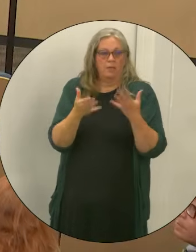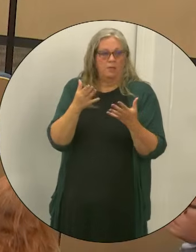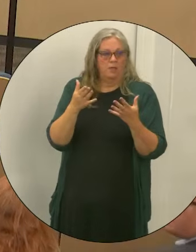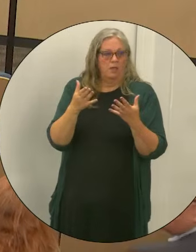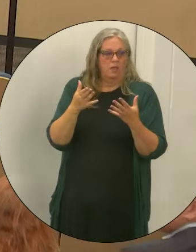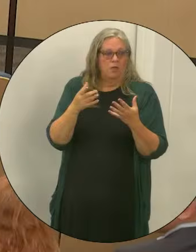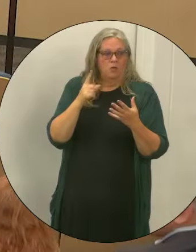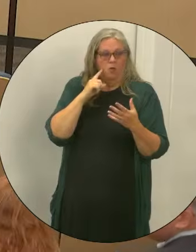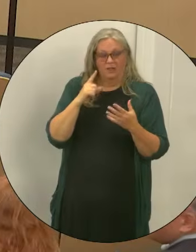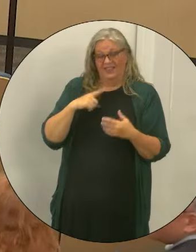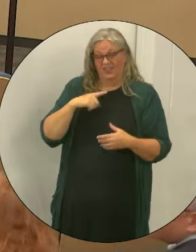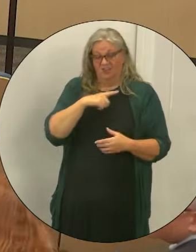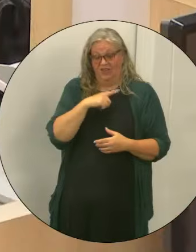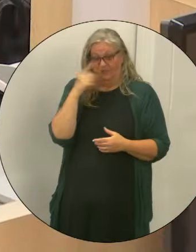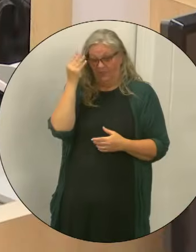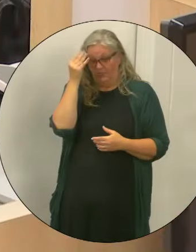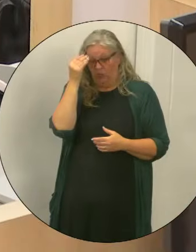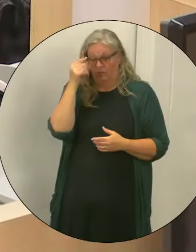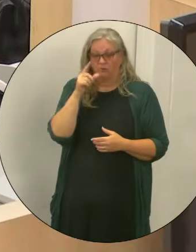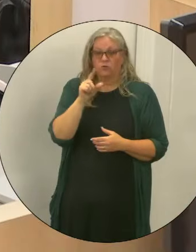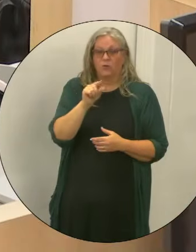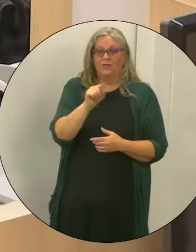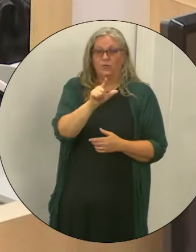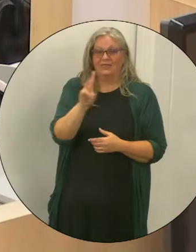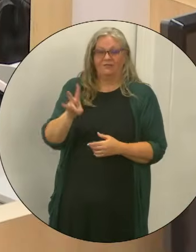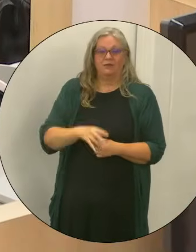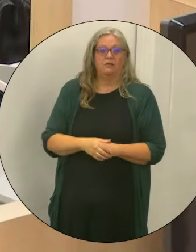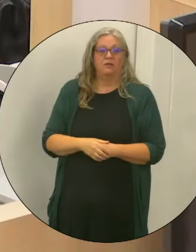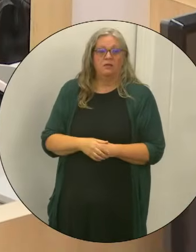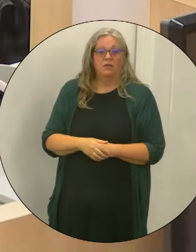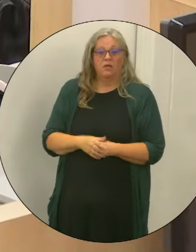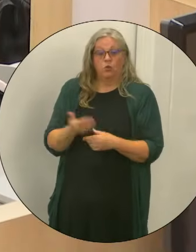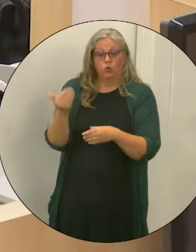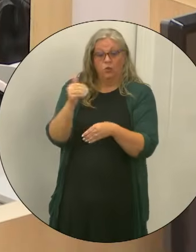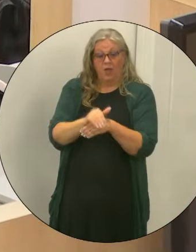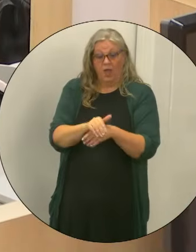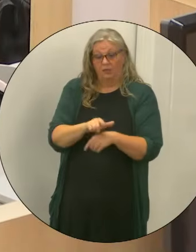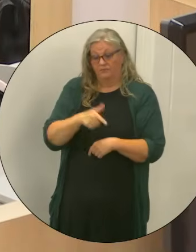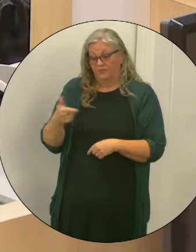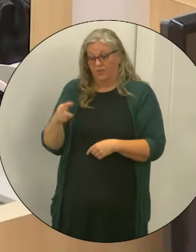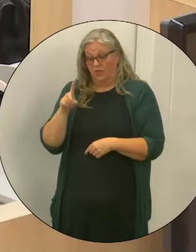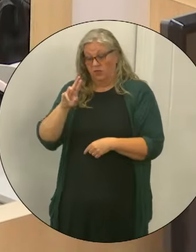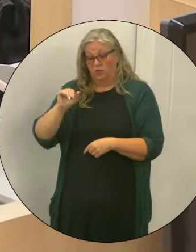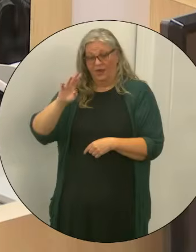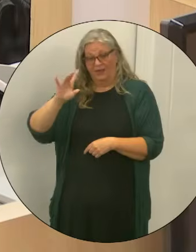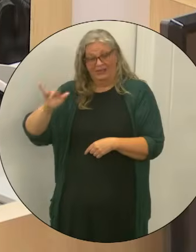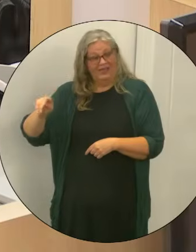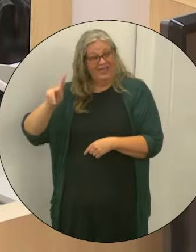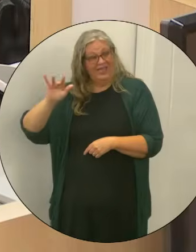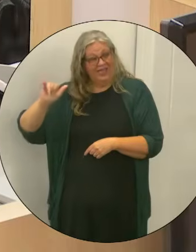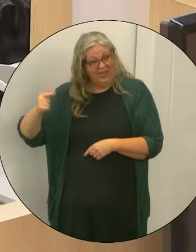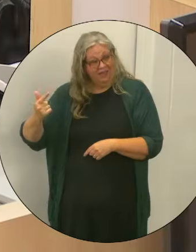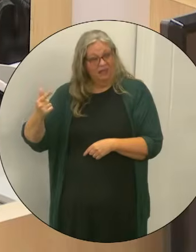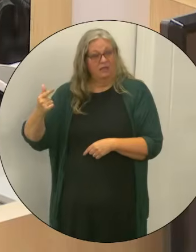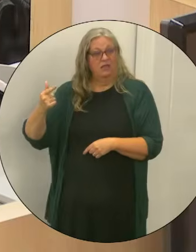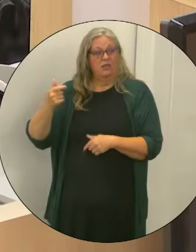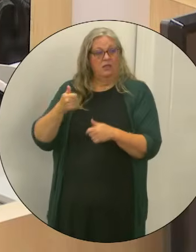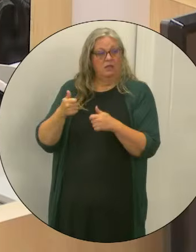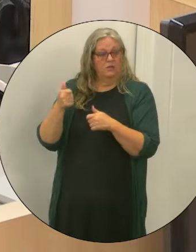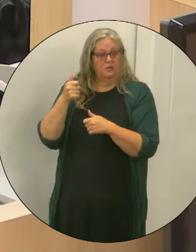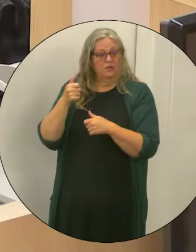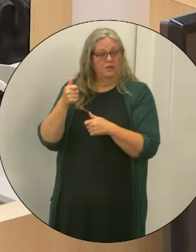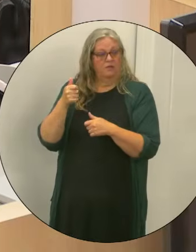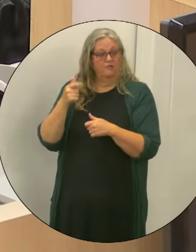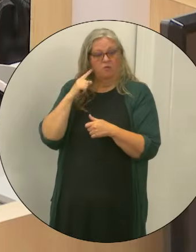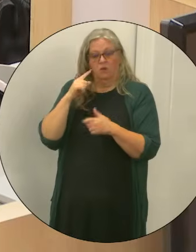legislative consideration in 2027. Joining me this evening are Dr. Bradley Keating, Associate Superintendent of Government and